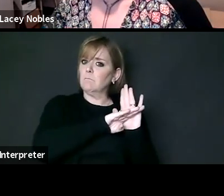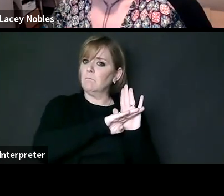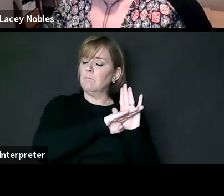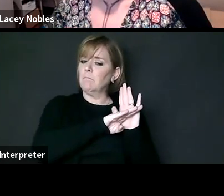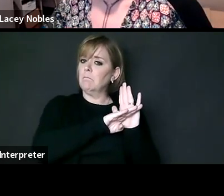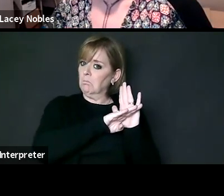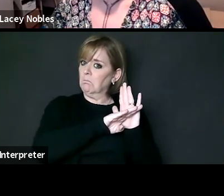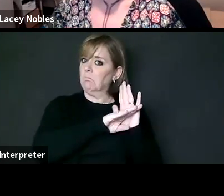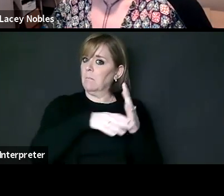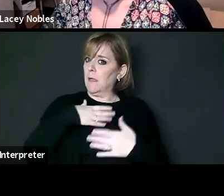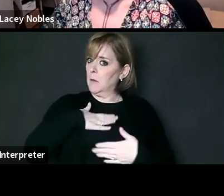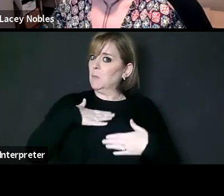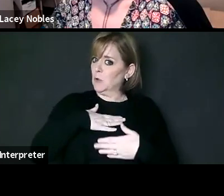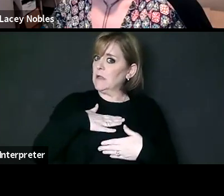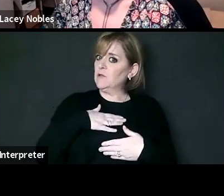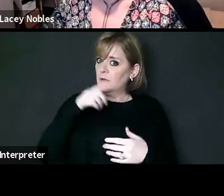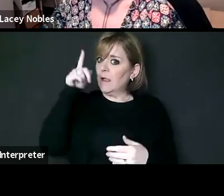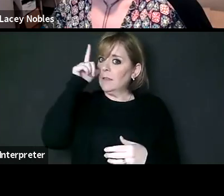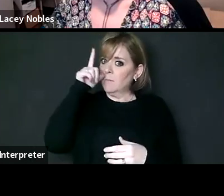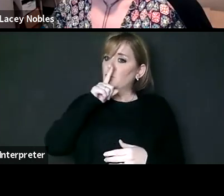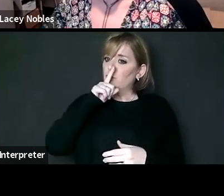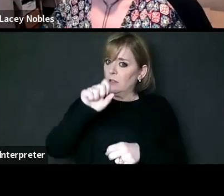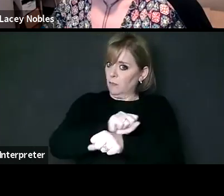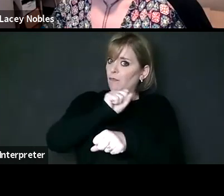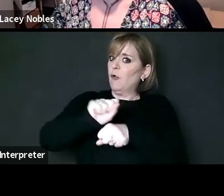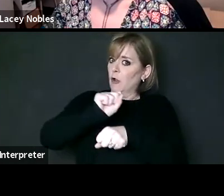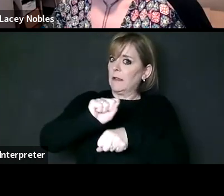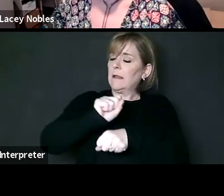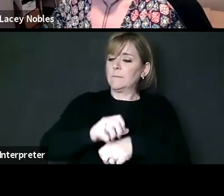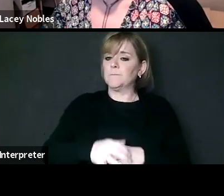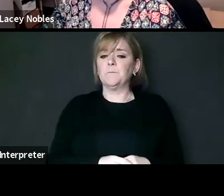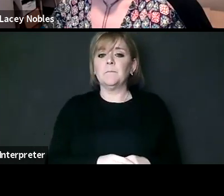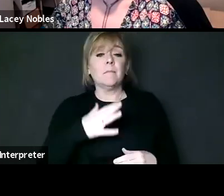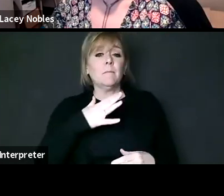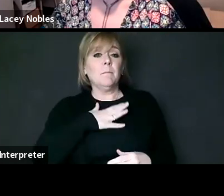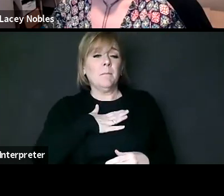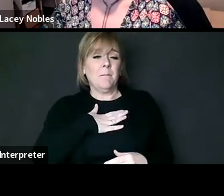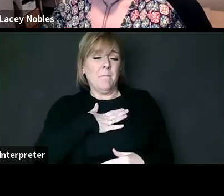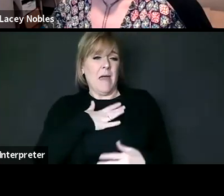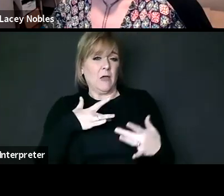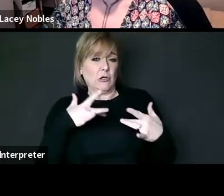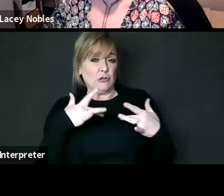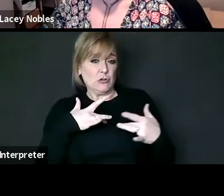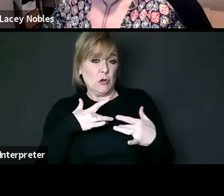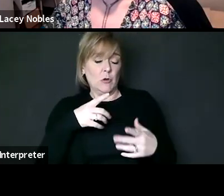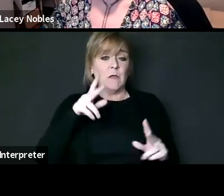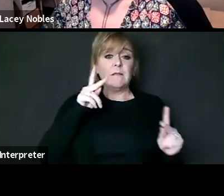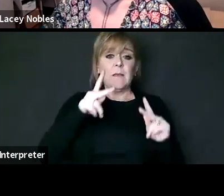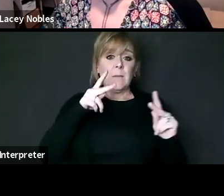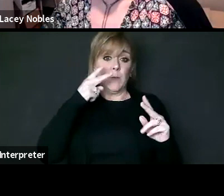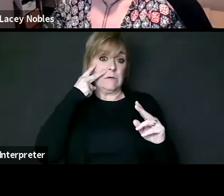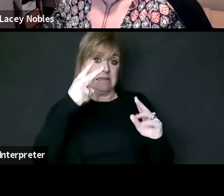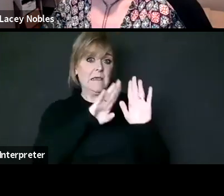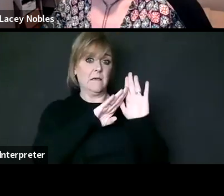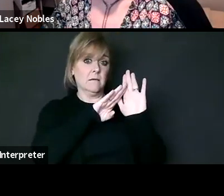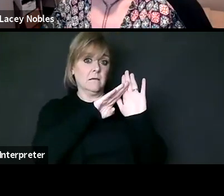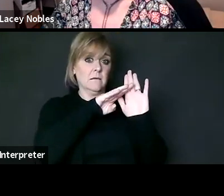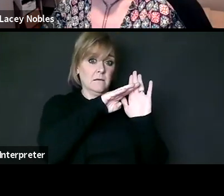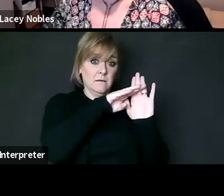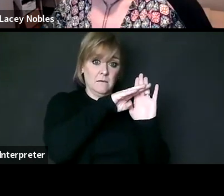part. My fear is that we get numb to that fact and that we relax our